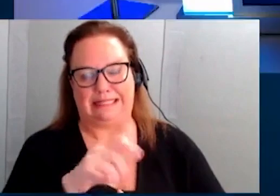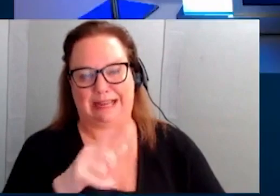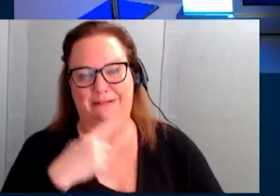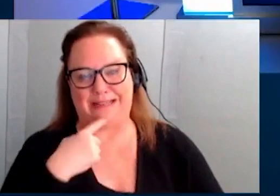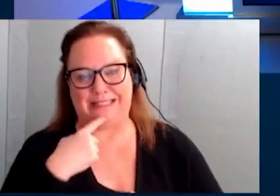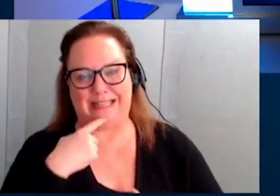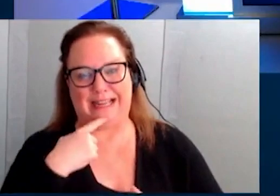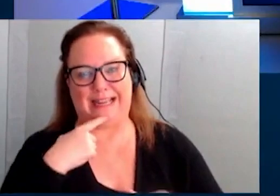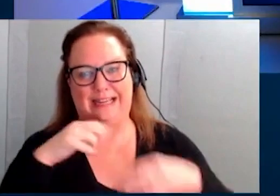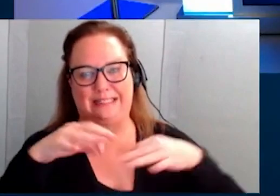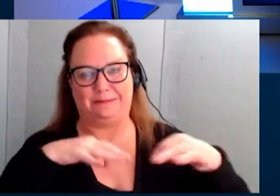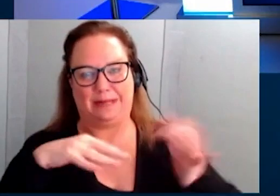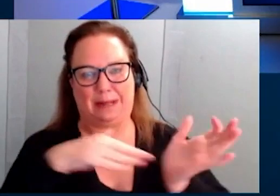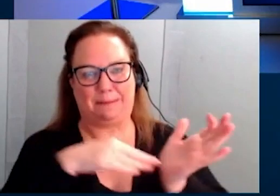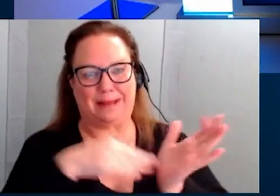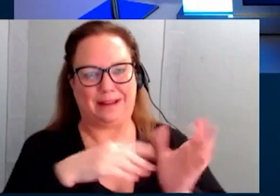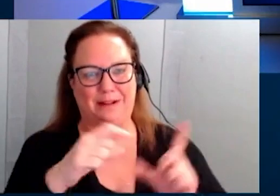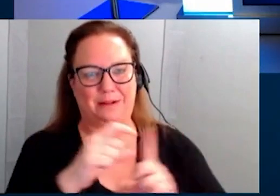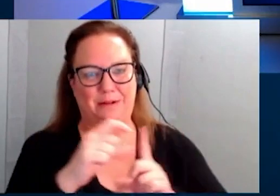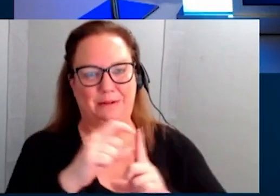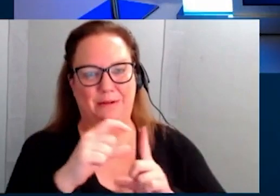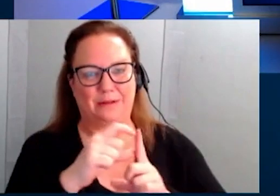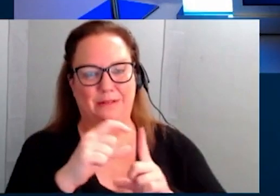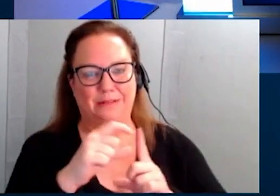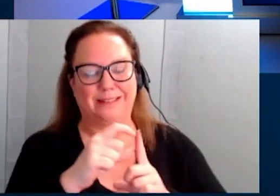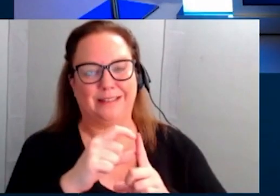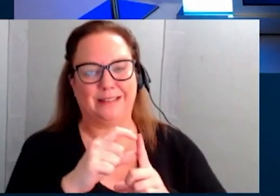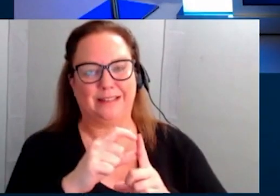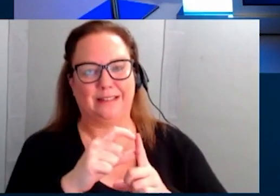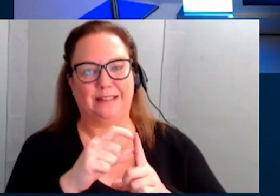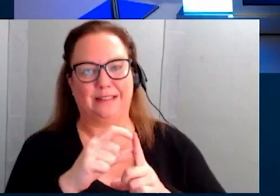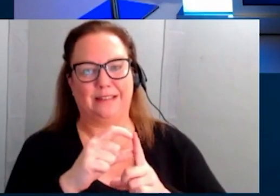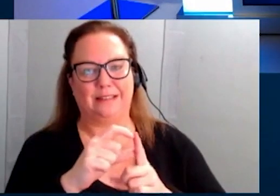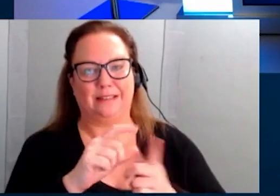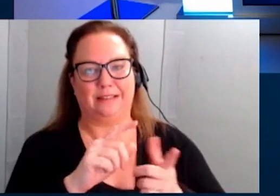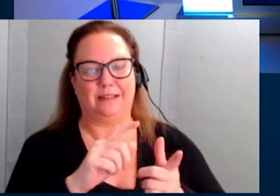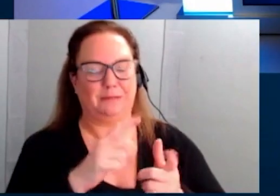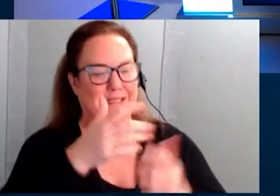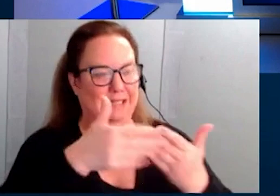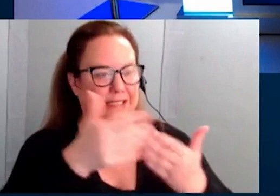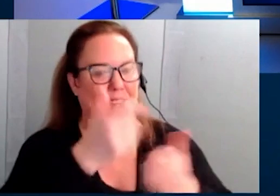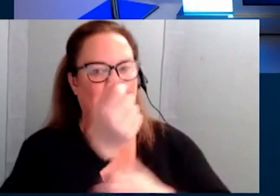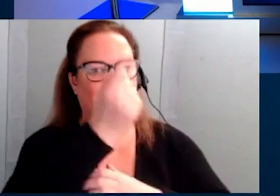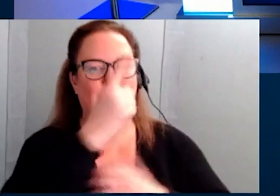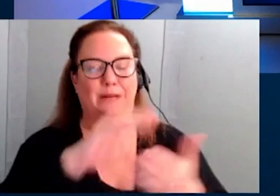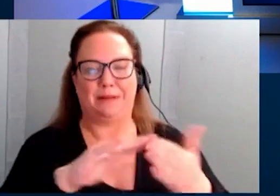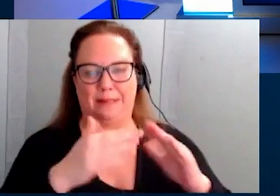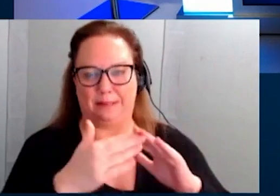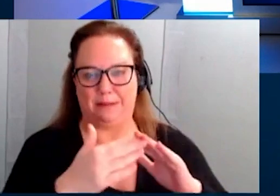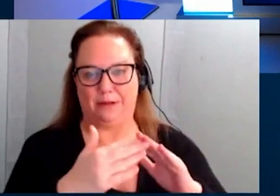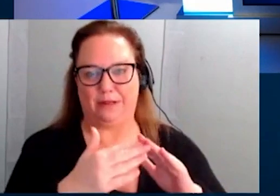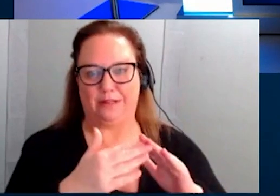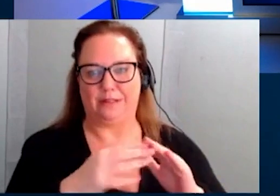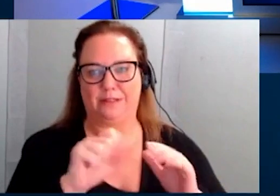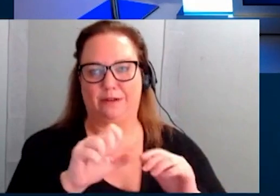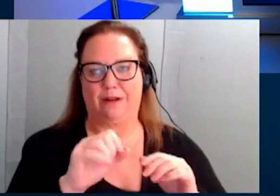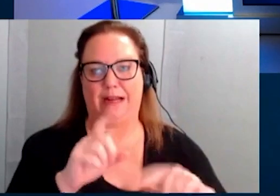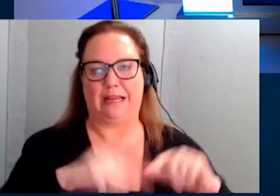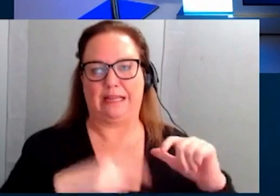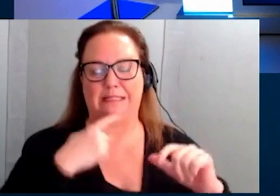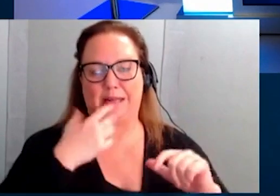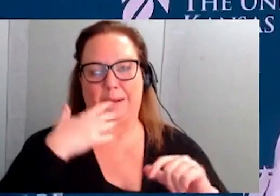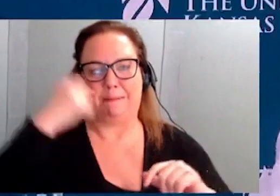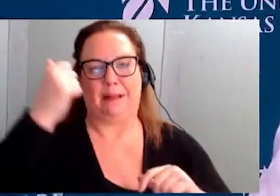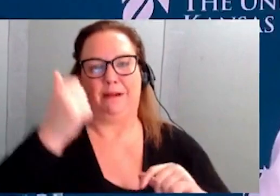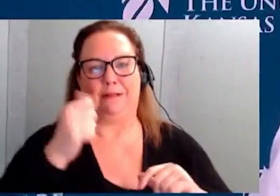through medical terminology that was translatable by the community, so I can't do a better job than what you did.